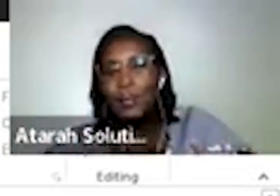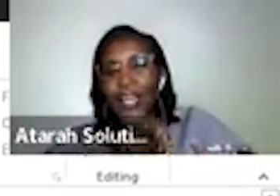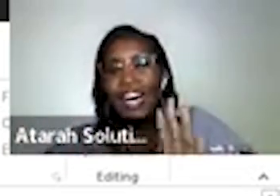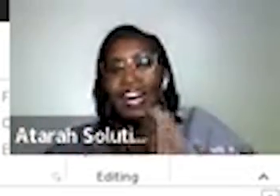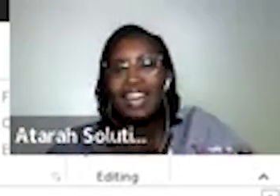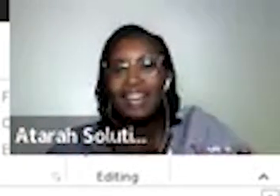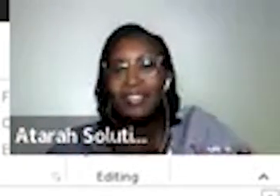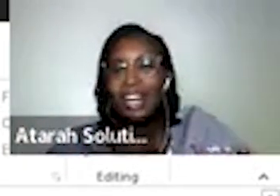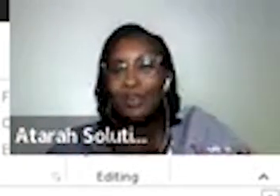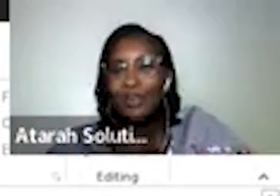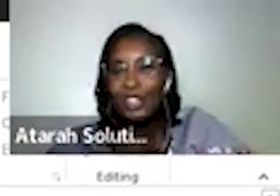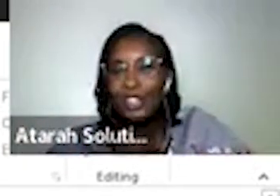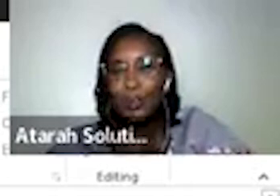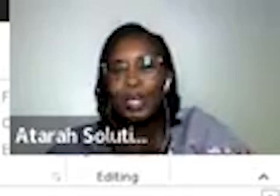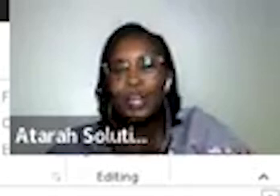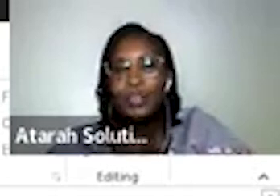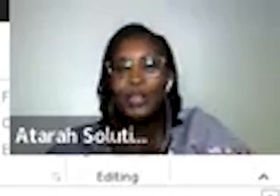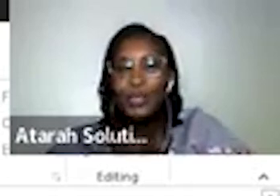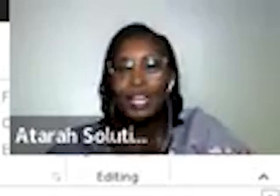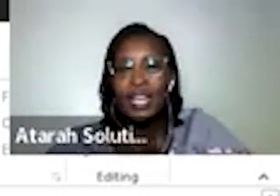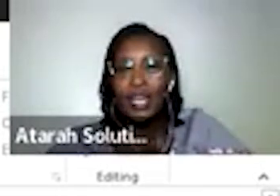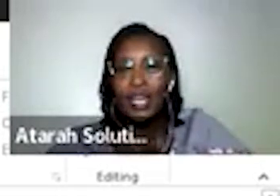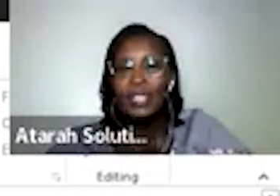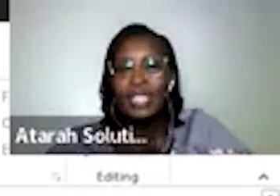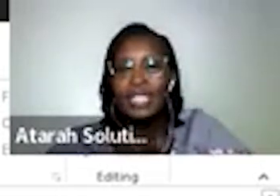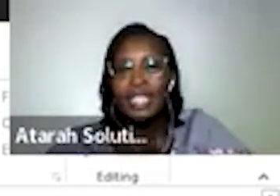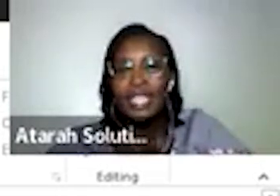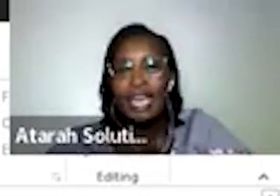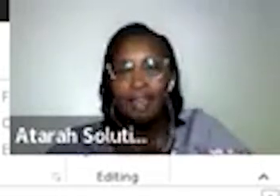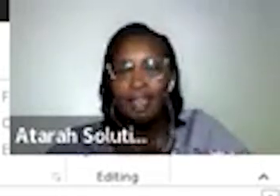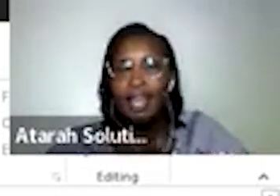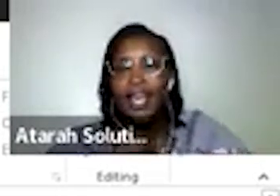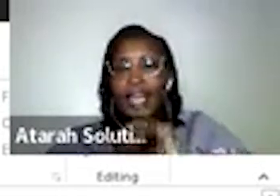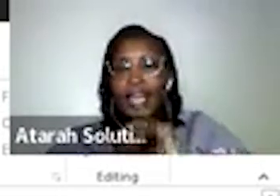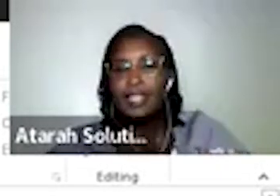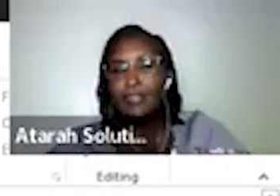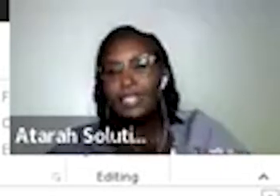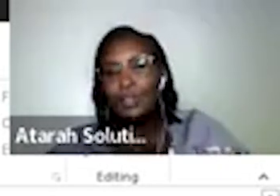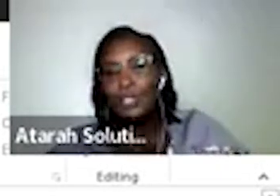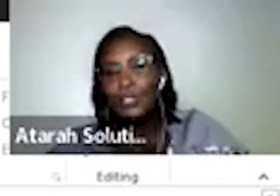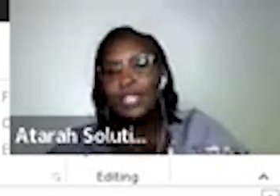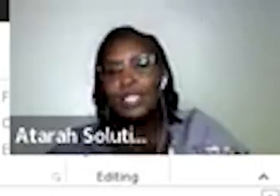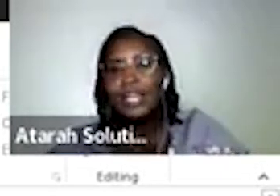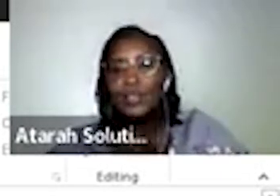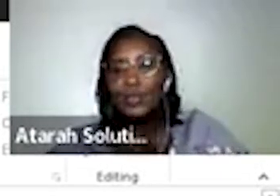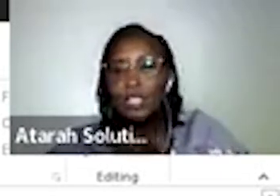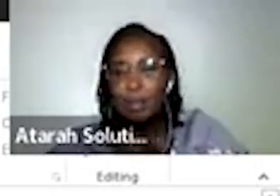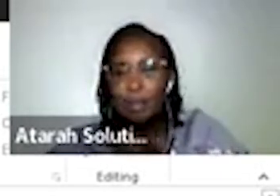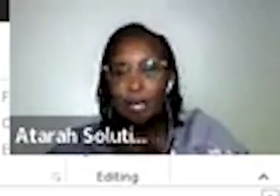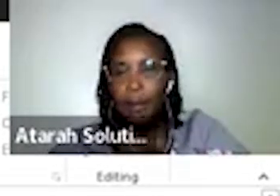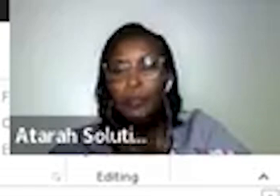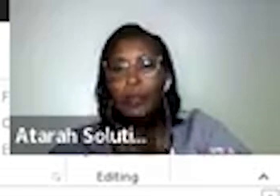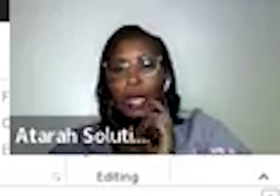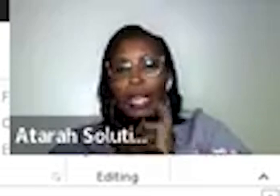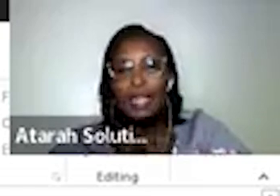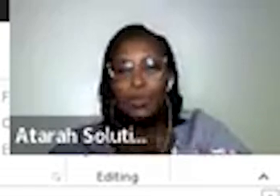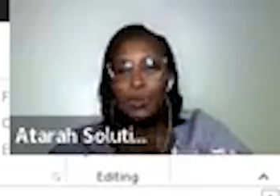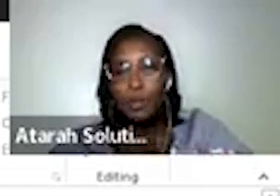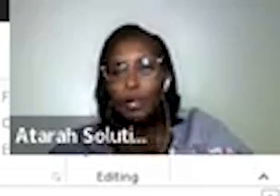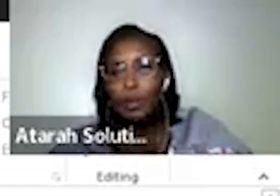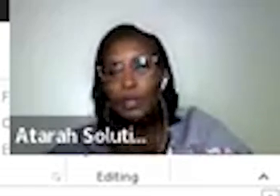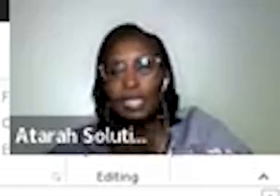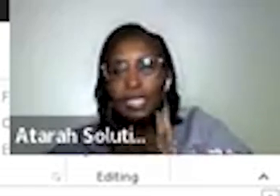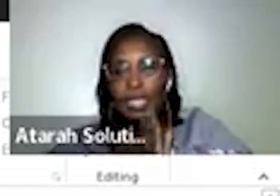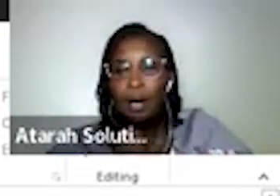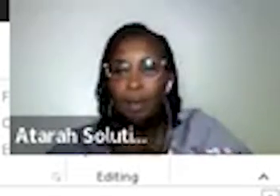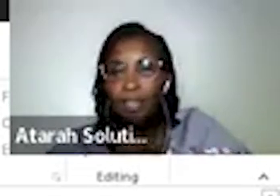of the year. We are having a road trip. We are going to Sagana on Saturday the 8th. And this event is going to start at 2:30 p.m. This